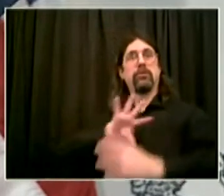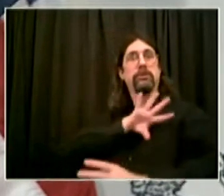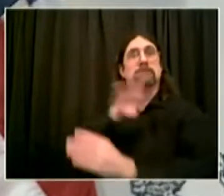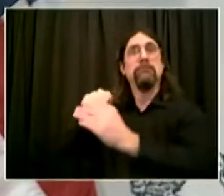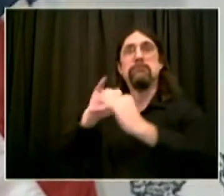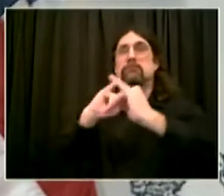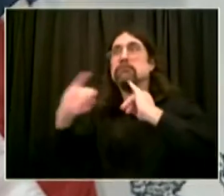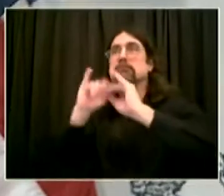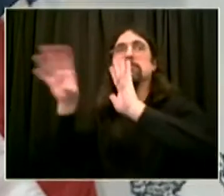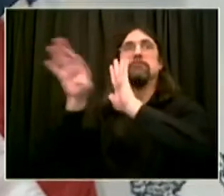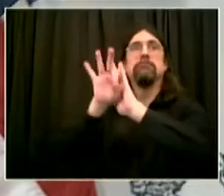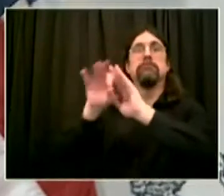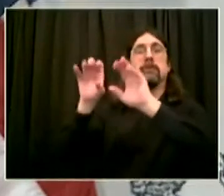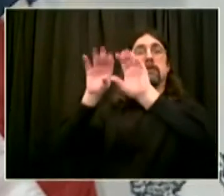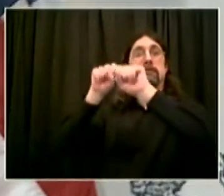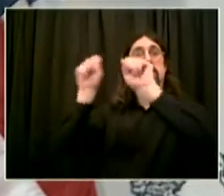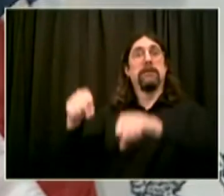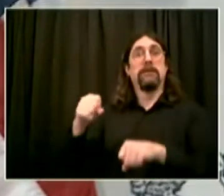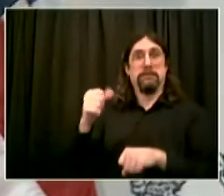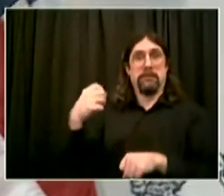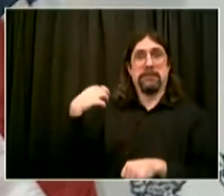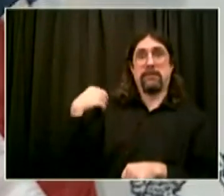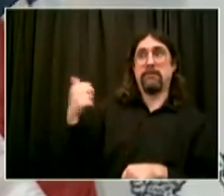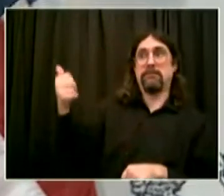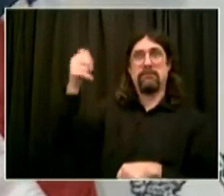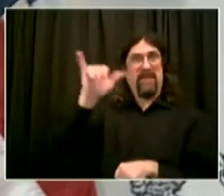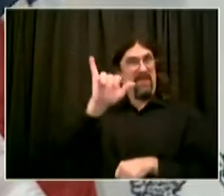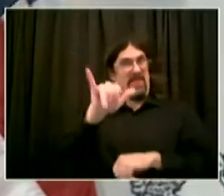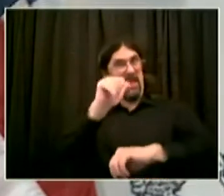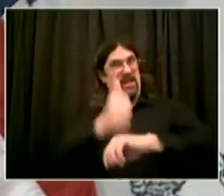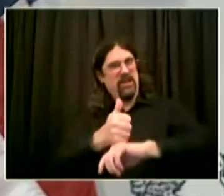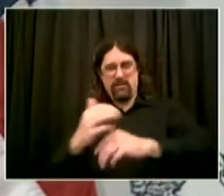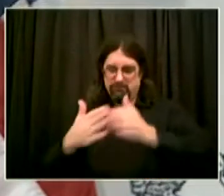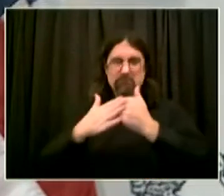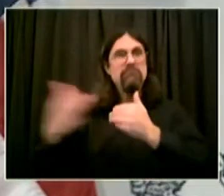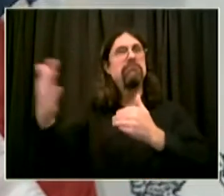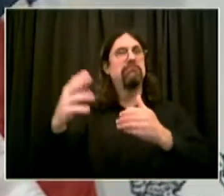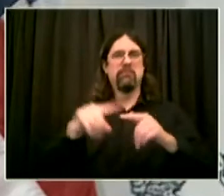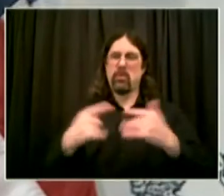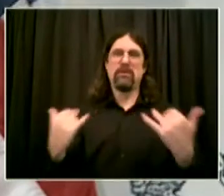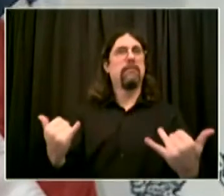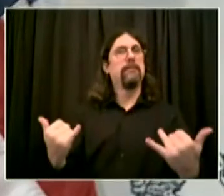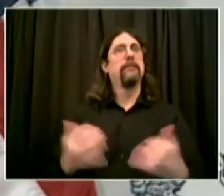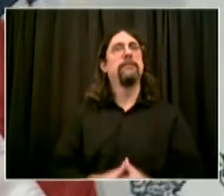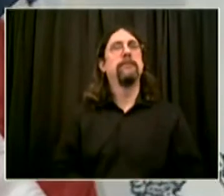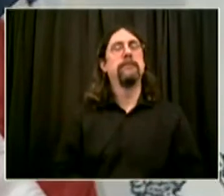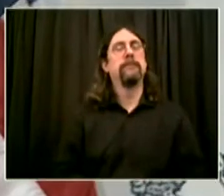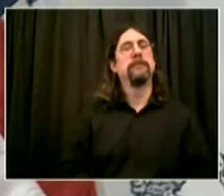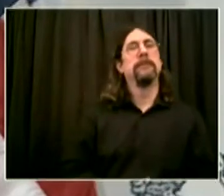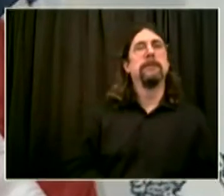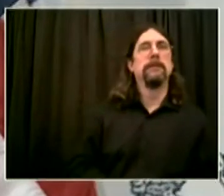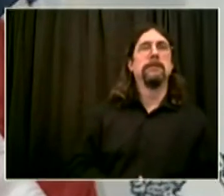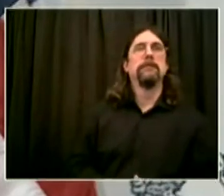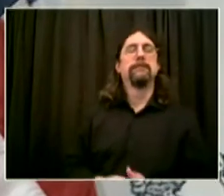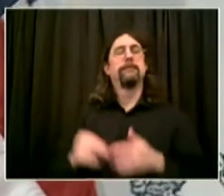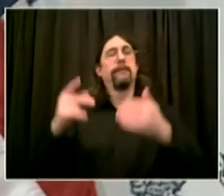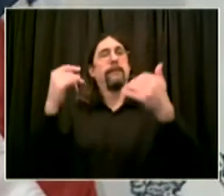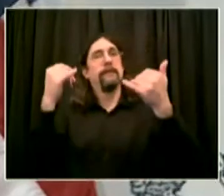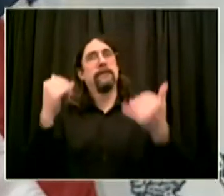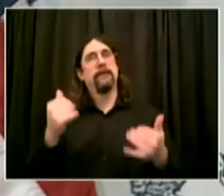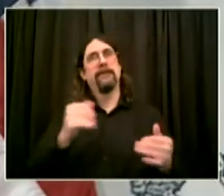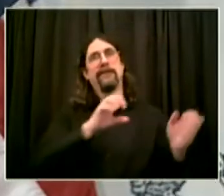away. Okay, let's turn now back to the issue we deal with every single day,